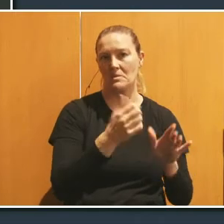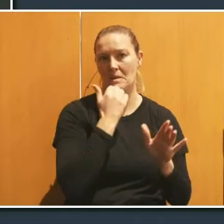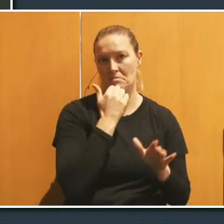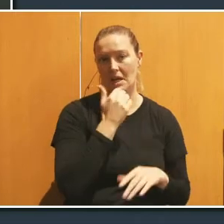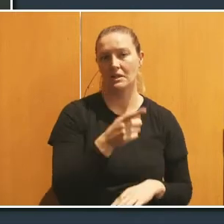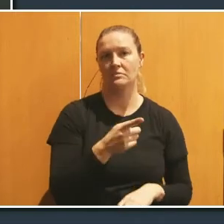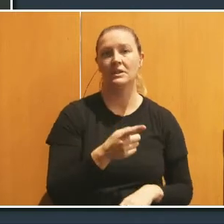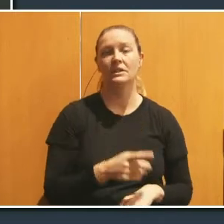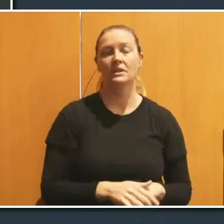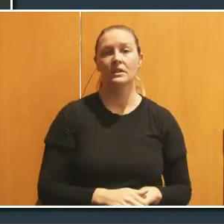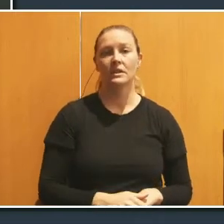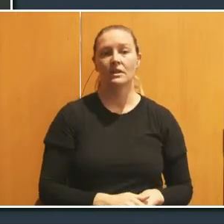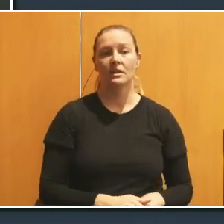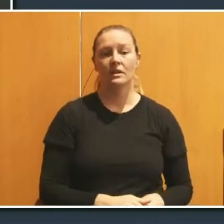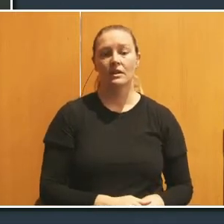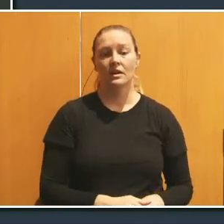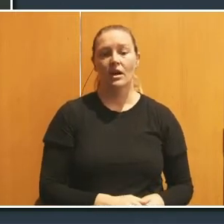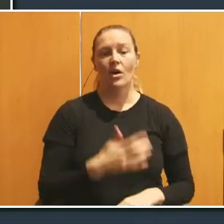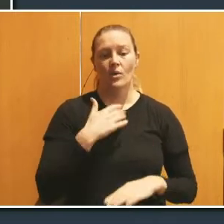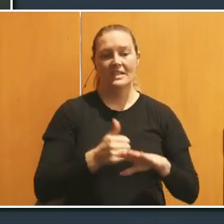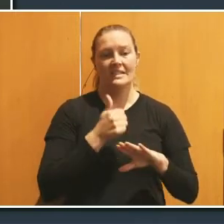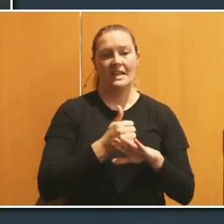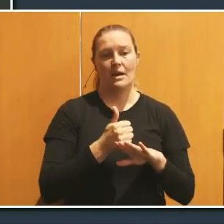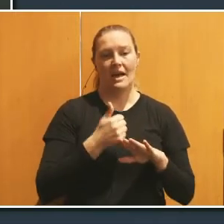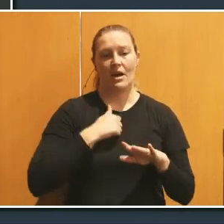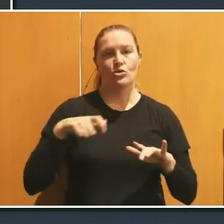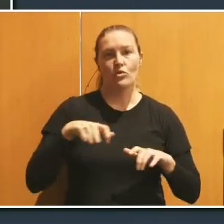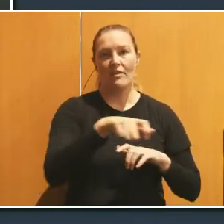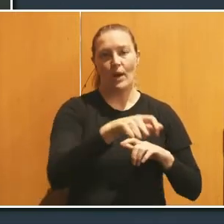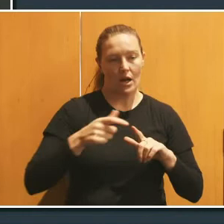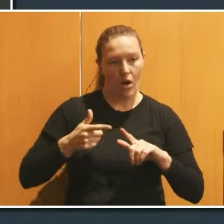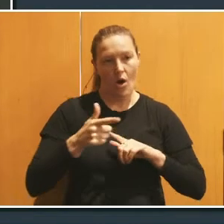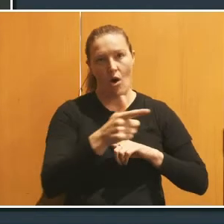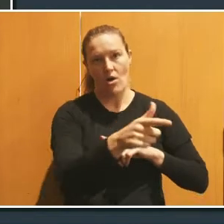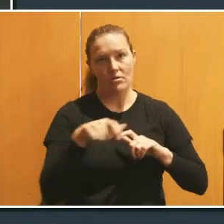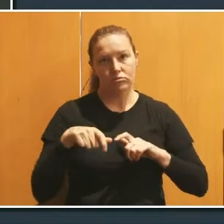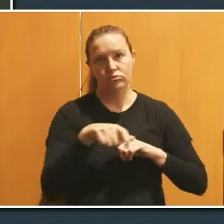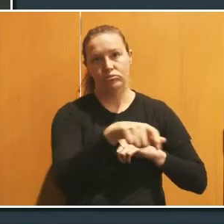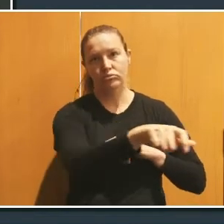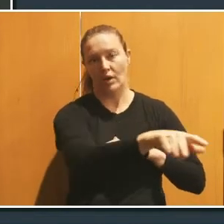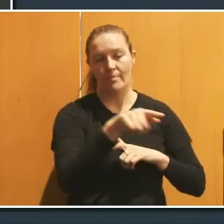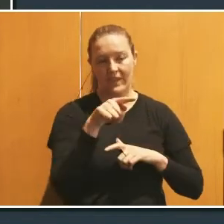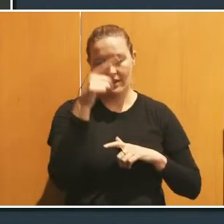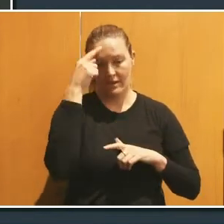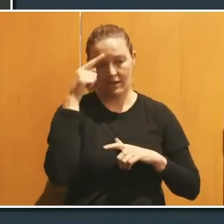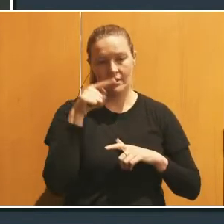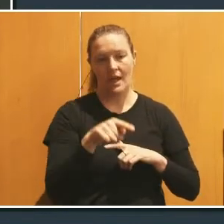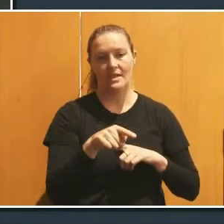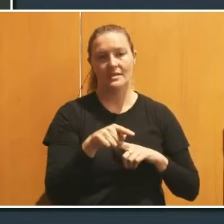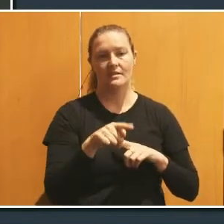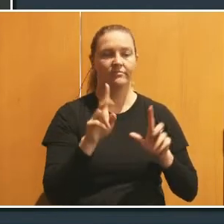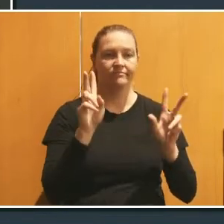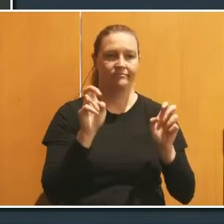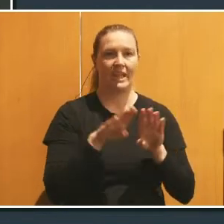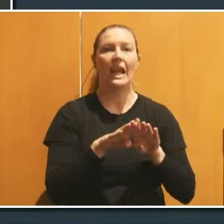put a pretty long driveway through our property, and they've kind of put that as land